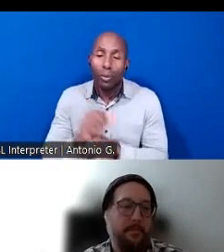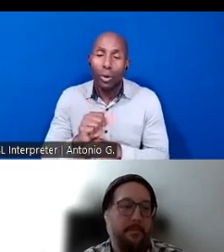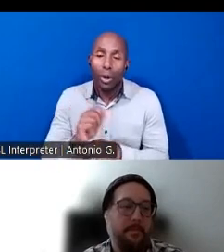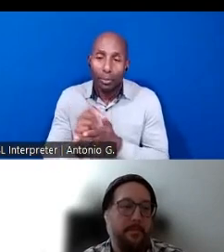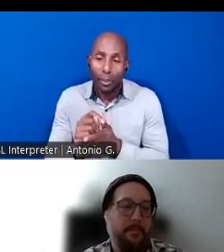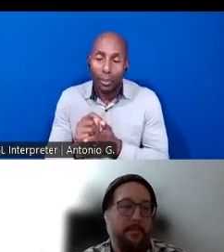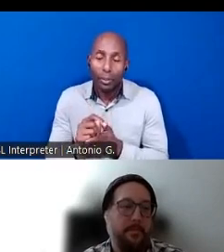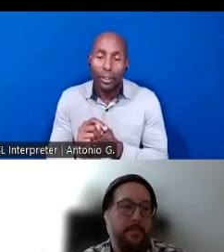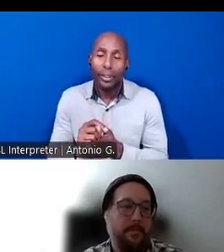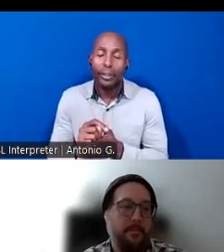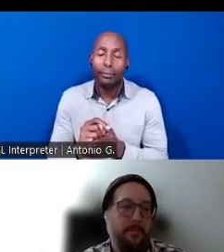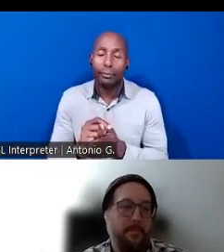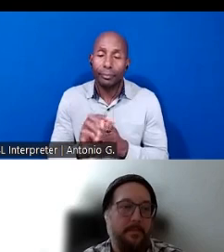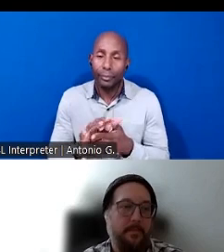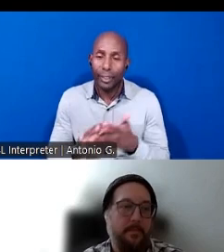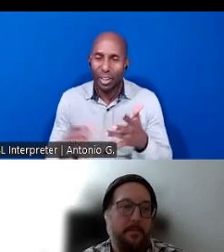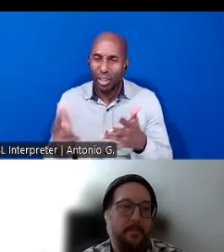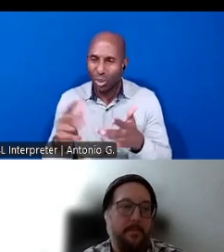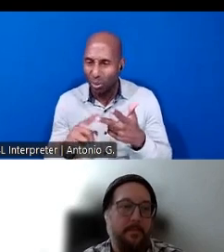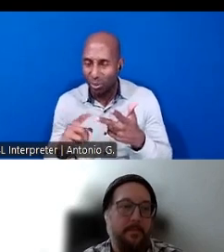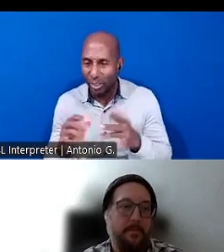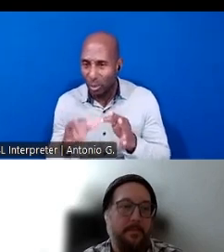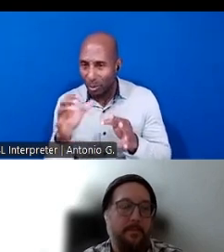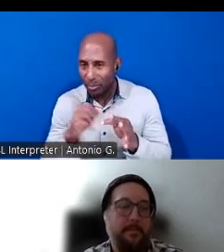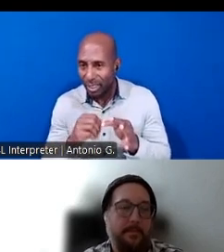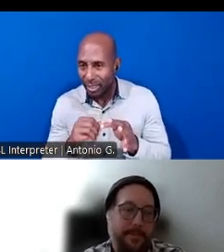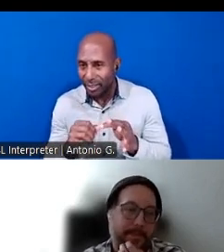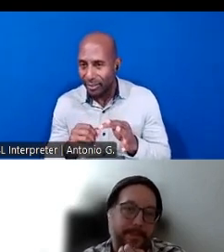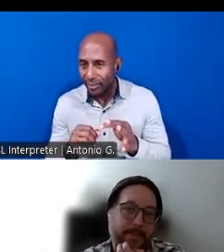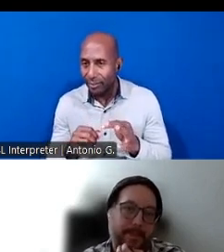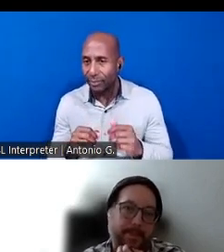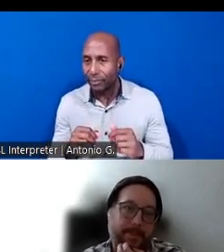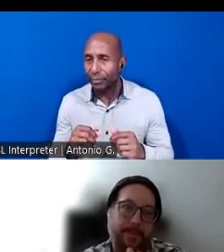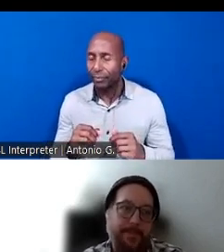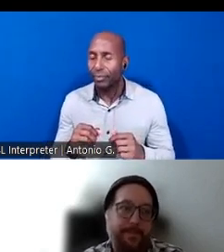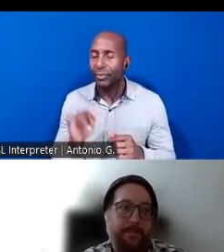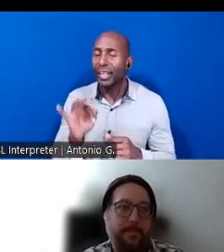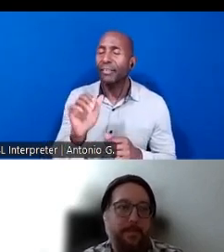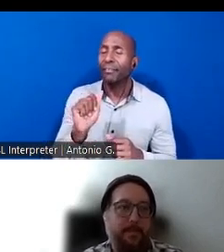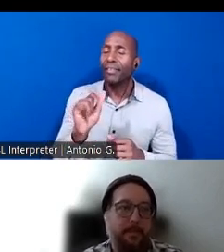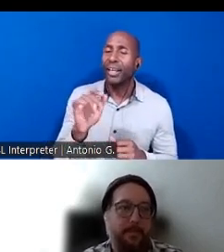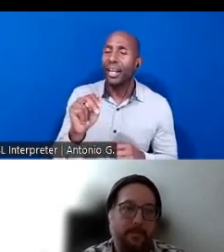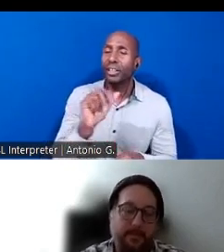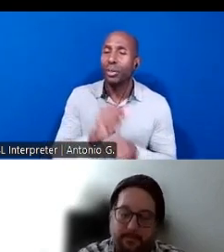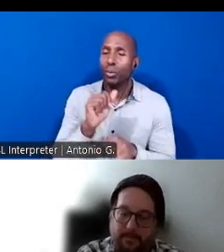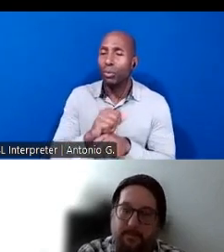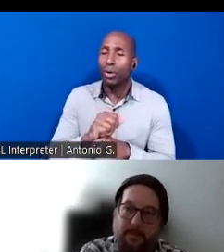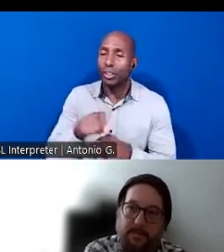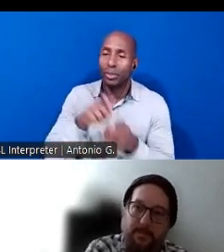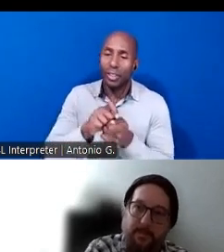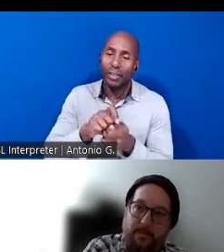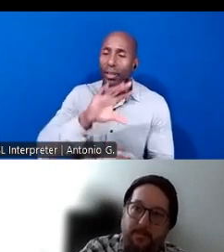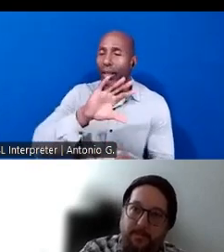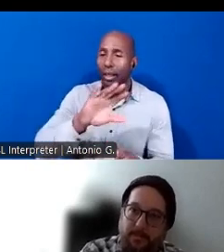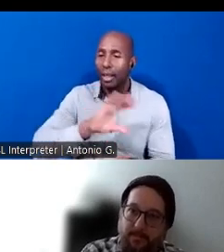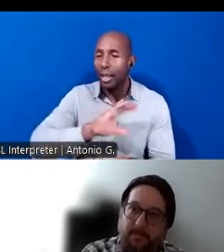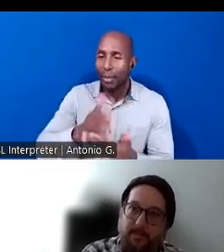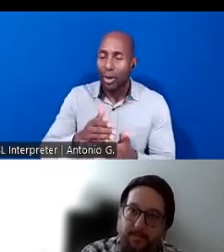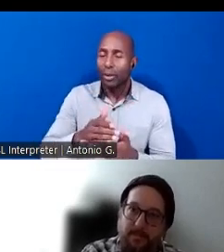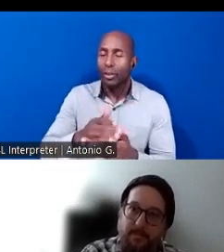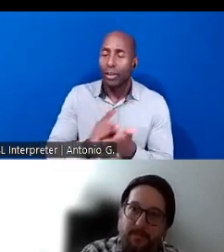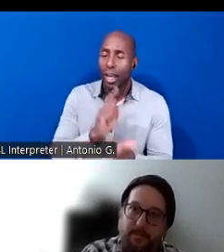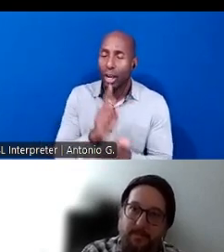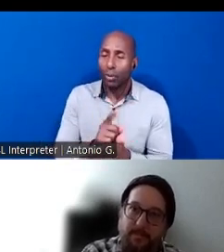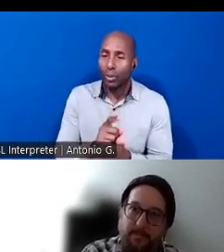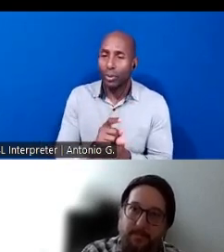worked, a certain number of hours as a sports staff and counselor. And this is where the calculator could get a little tricky. If she worked